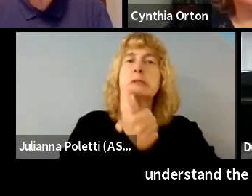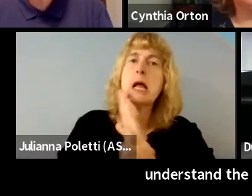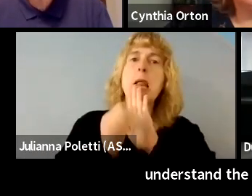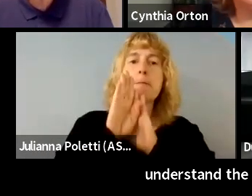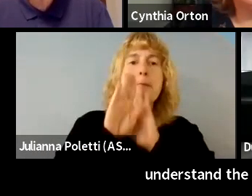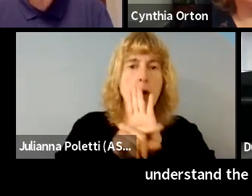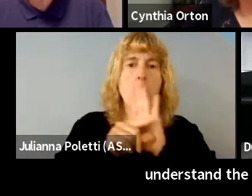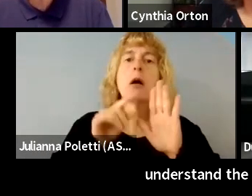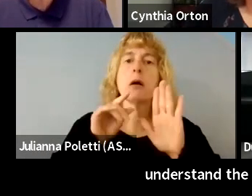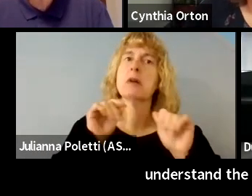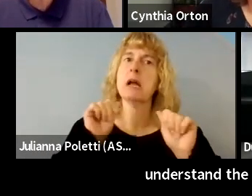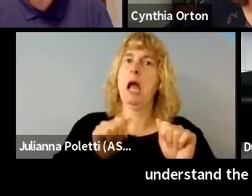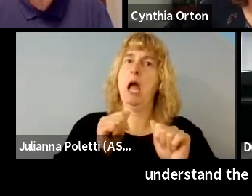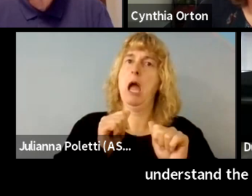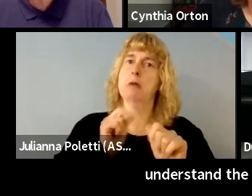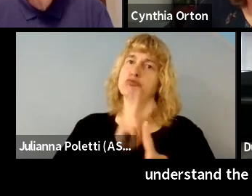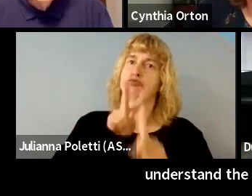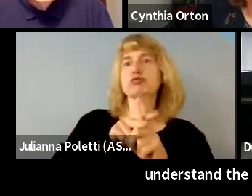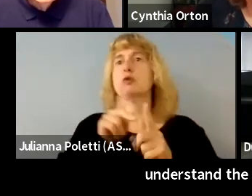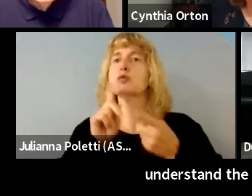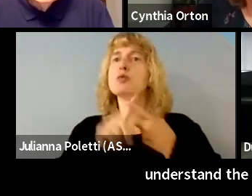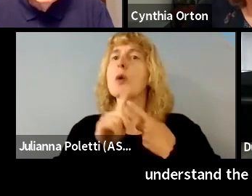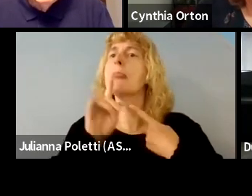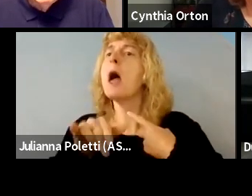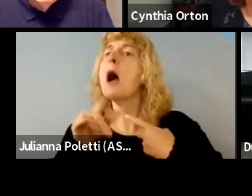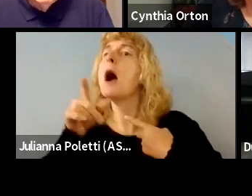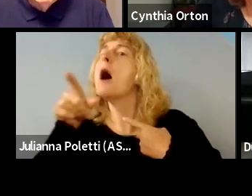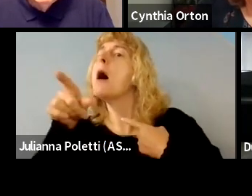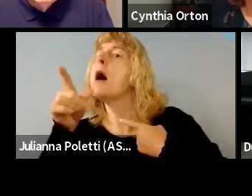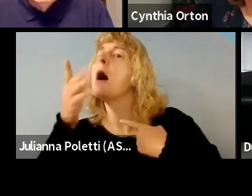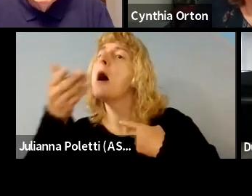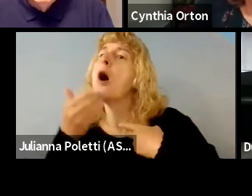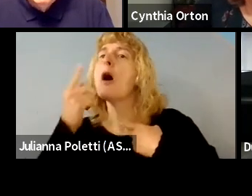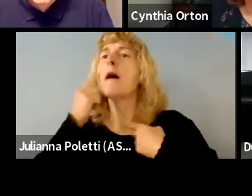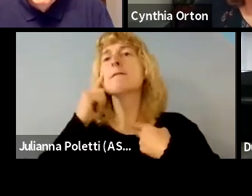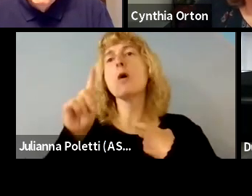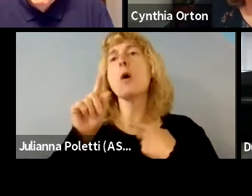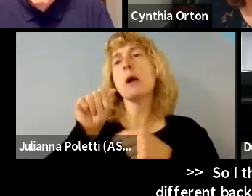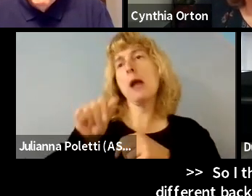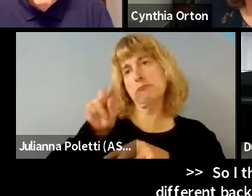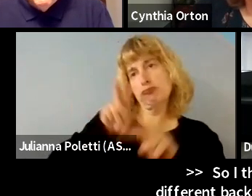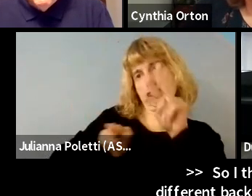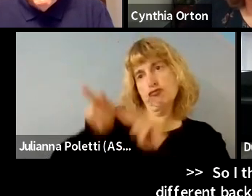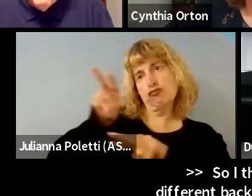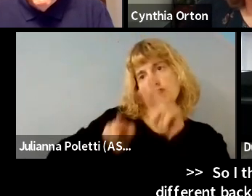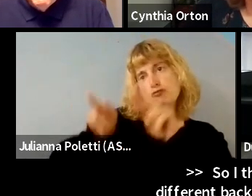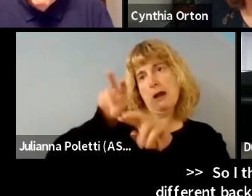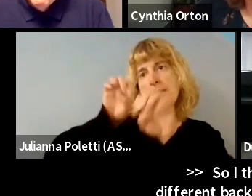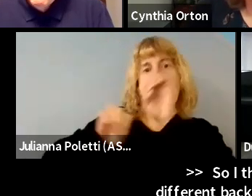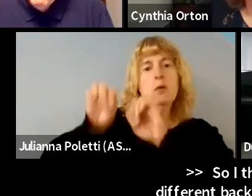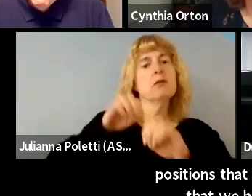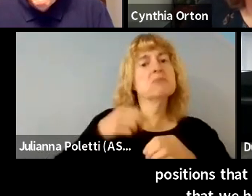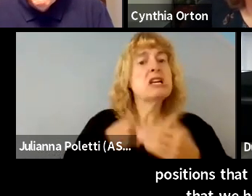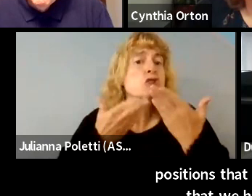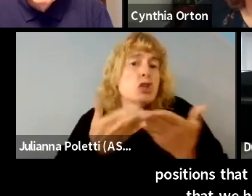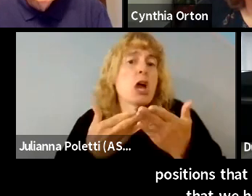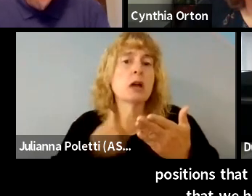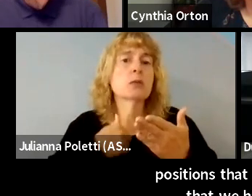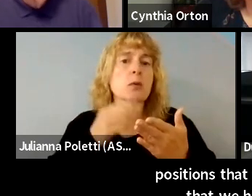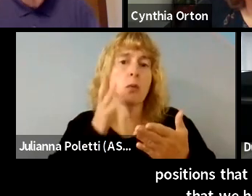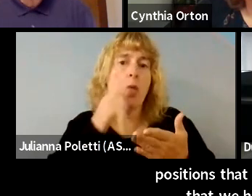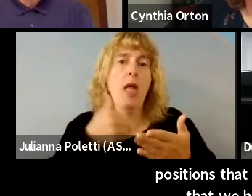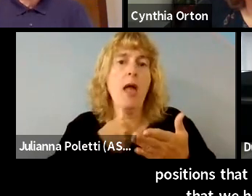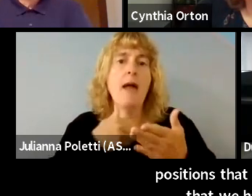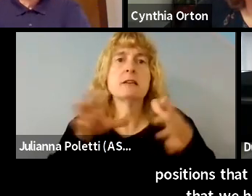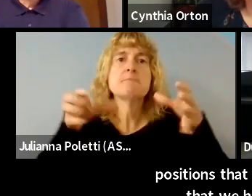hire for. And I would suggest that we have a committee for each one of those as we go forward, except maybe legal. Maybe we'll